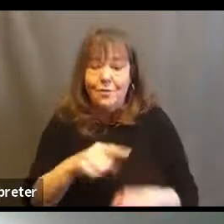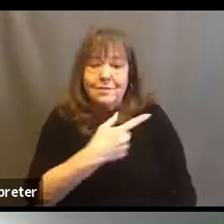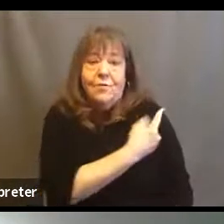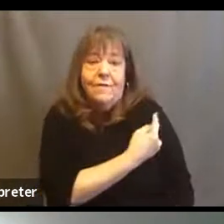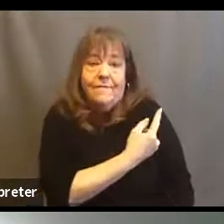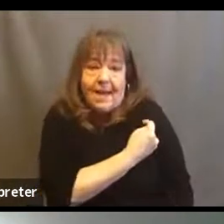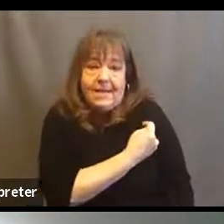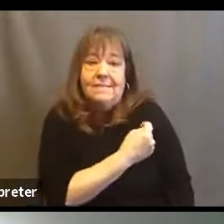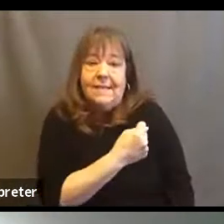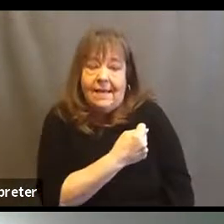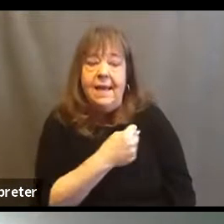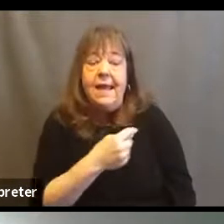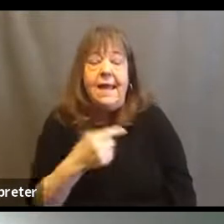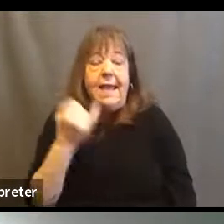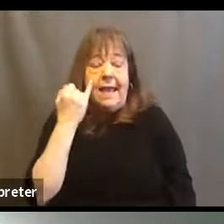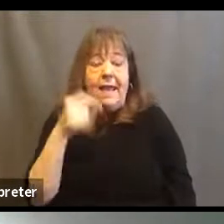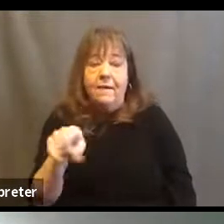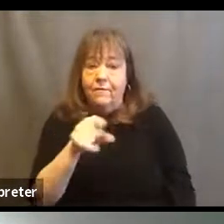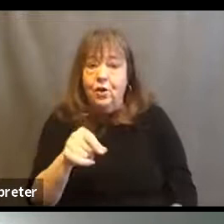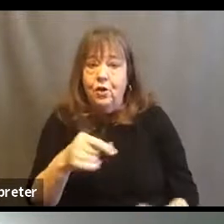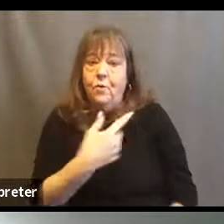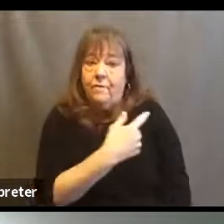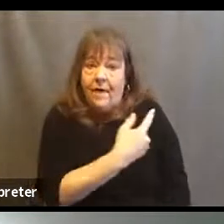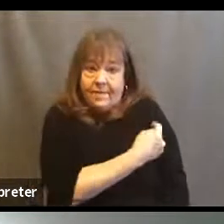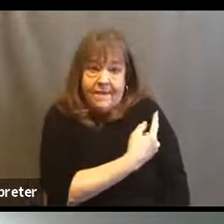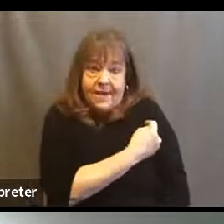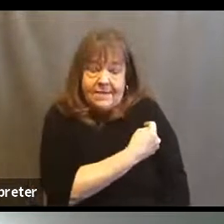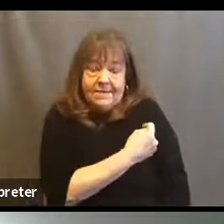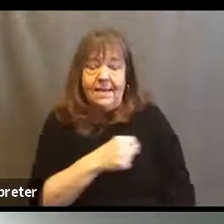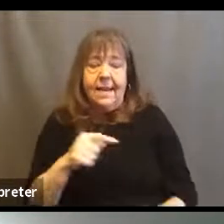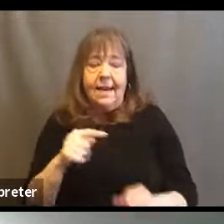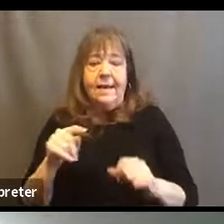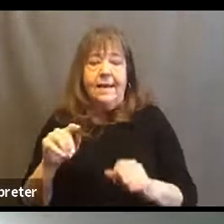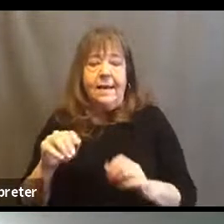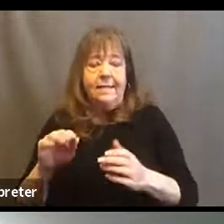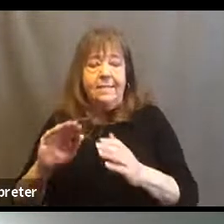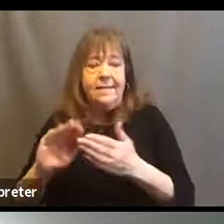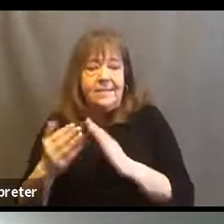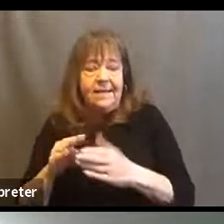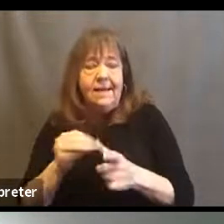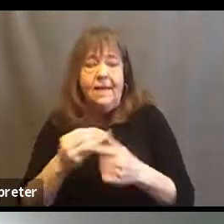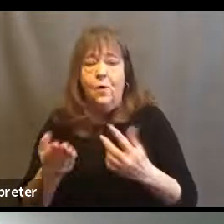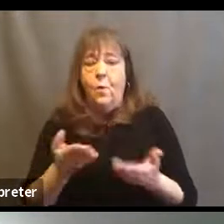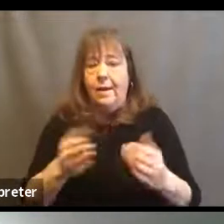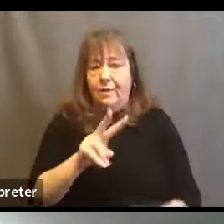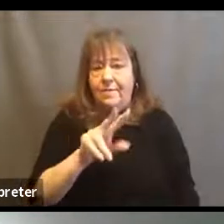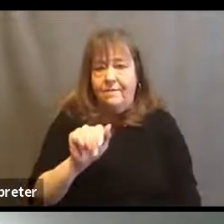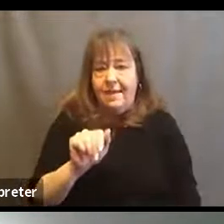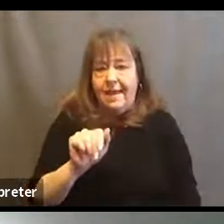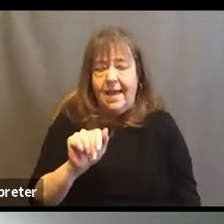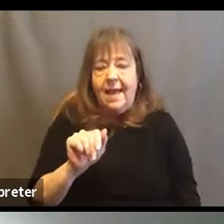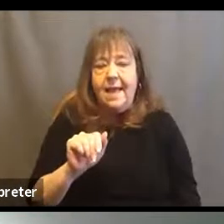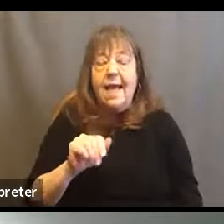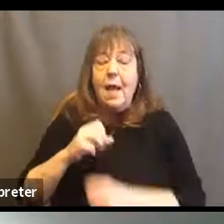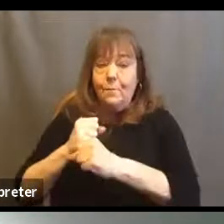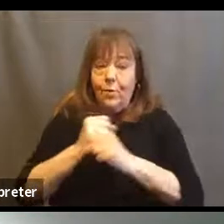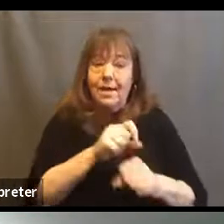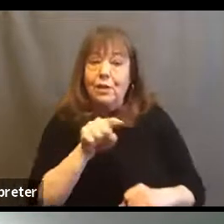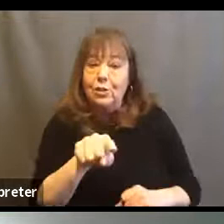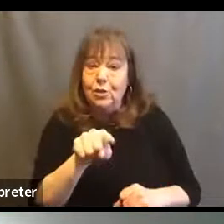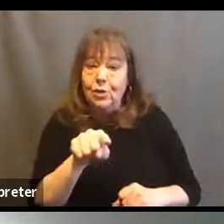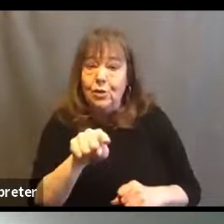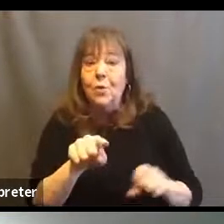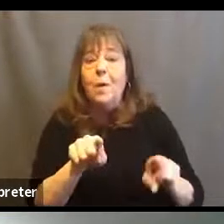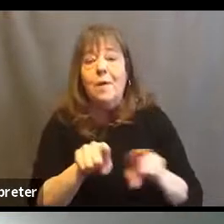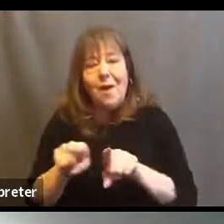Whether you've gotten the vaccine from the community, through other sources, or here at the VA, that is not just protecting you, it's helping to protect that